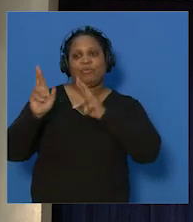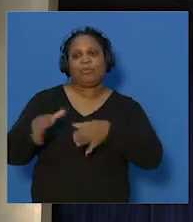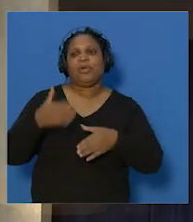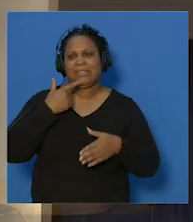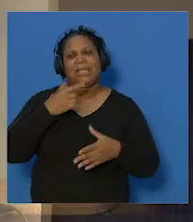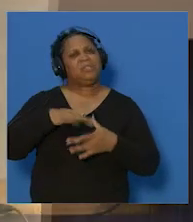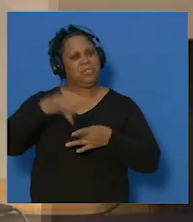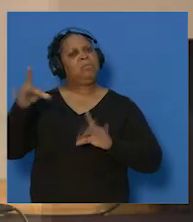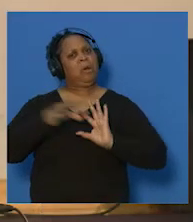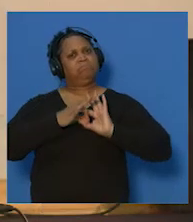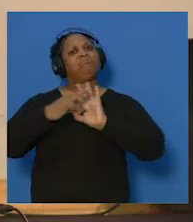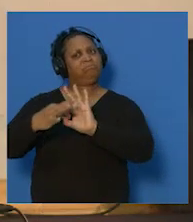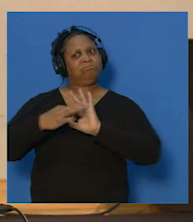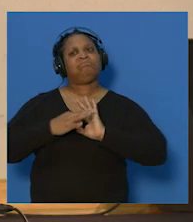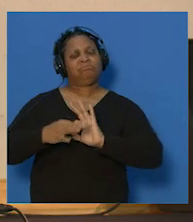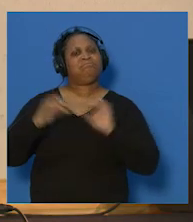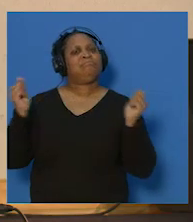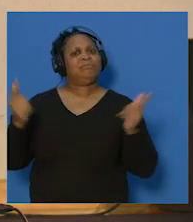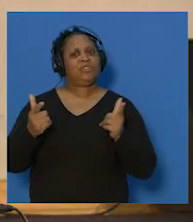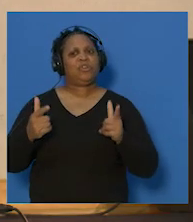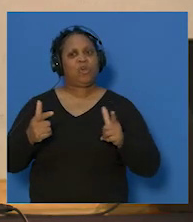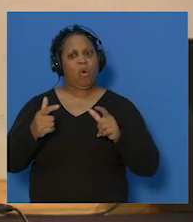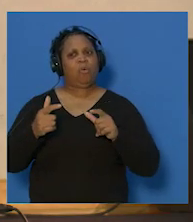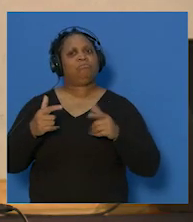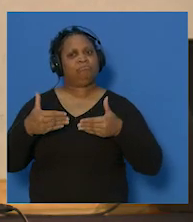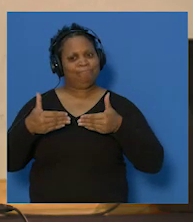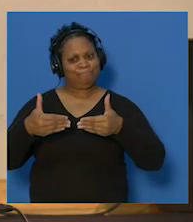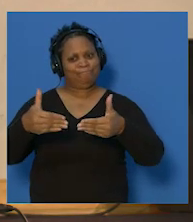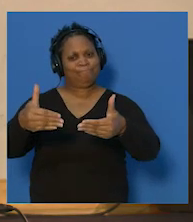right now. Everyone's Yes. trying to row in the same direction.